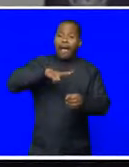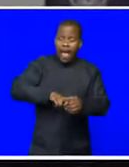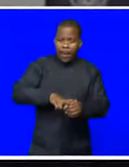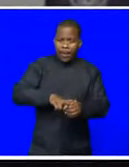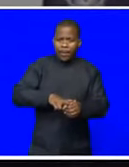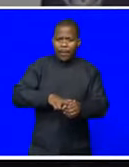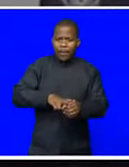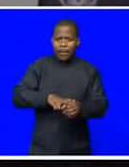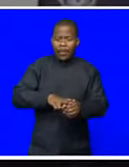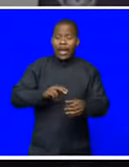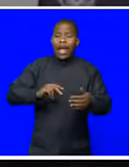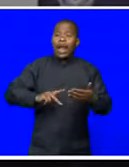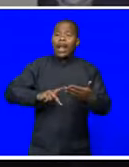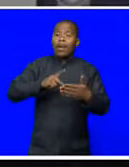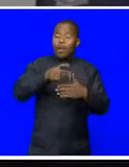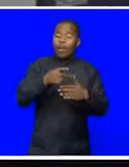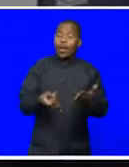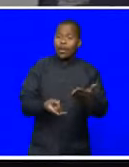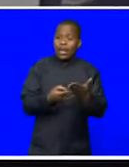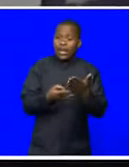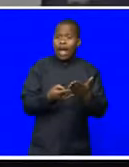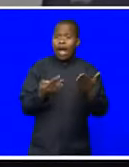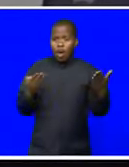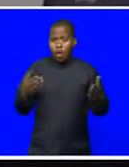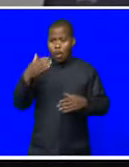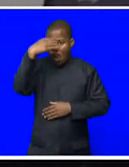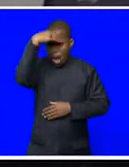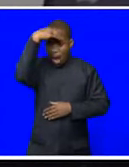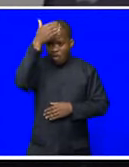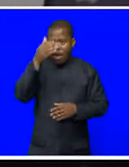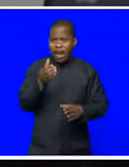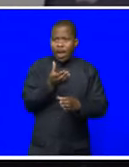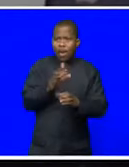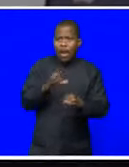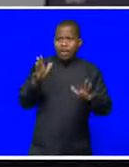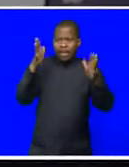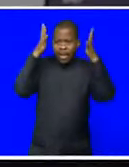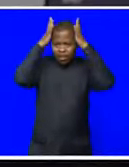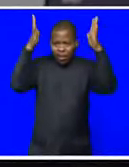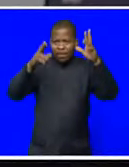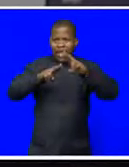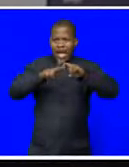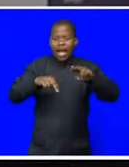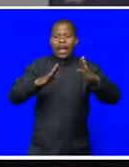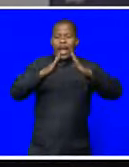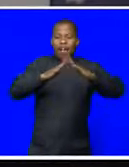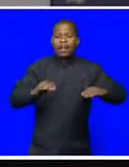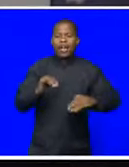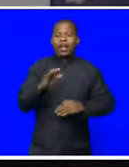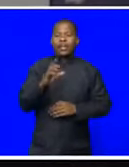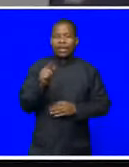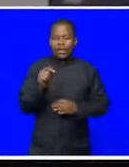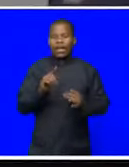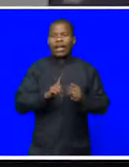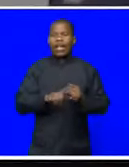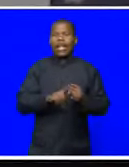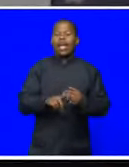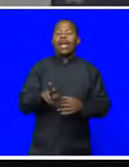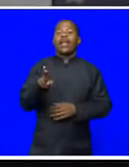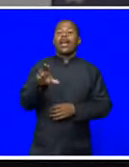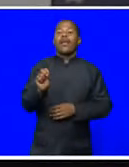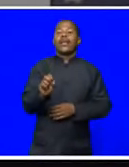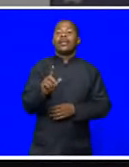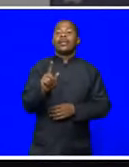demonstration. The government of the Kingdom of Eswatini through the Ministry of ICT and Royal Science